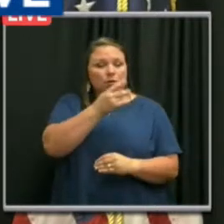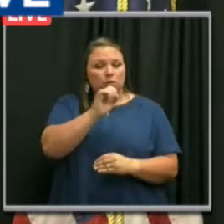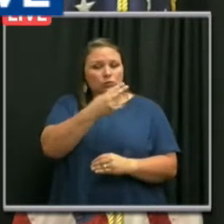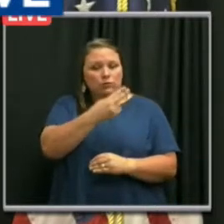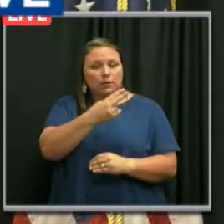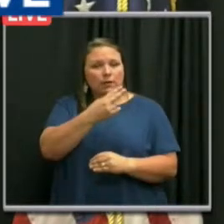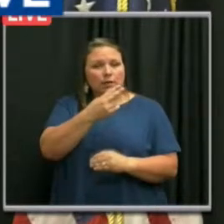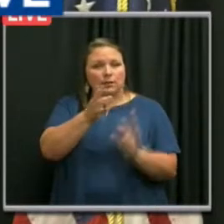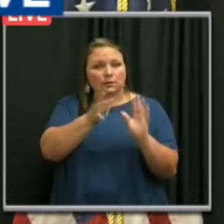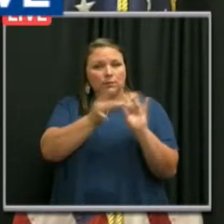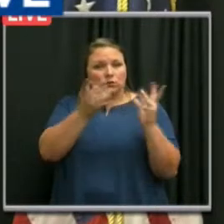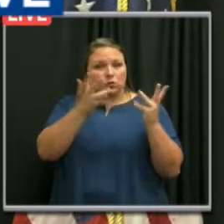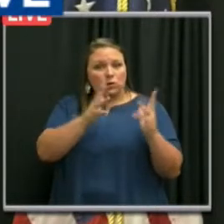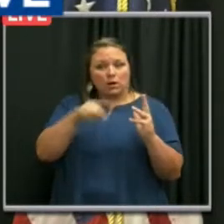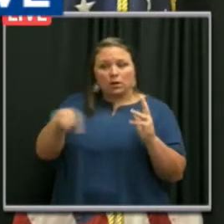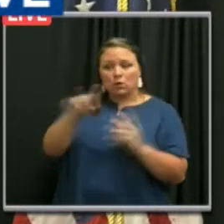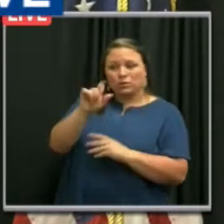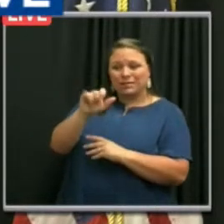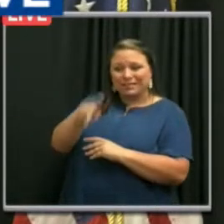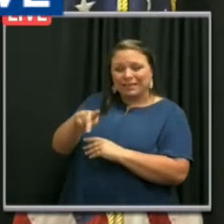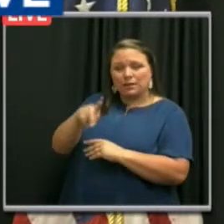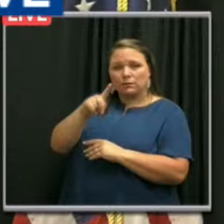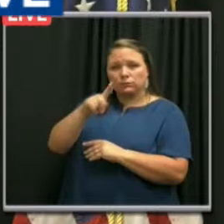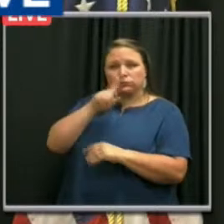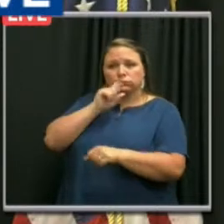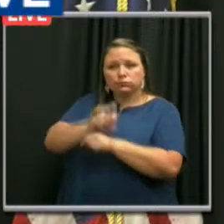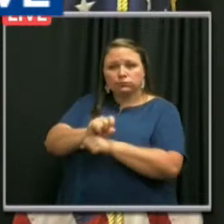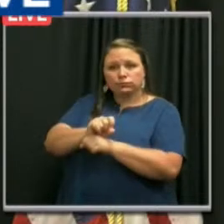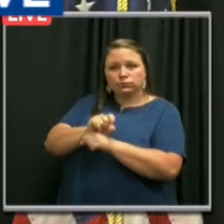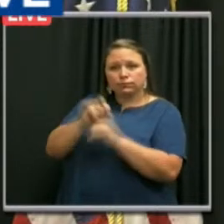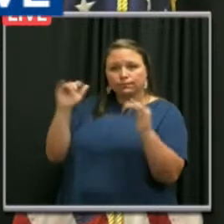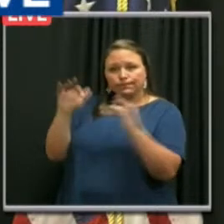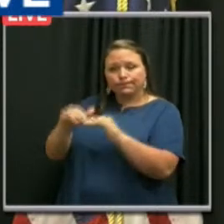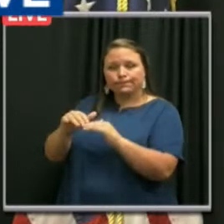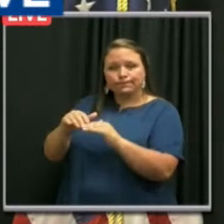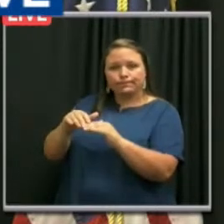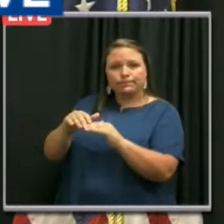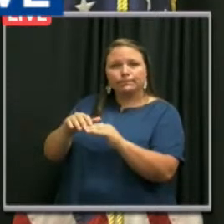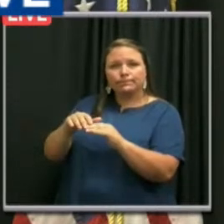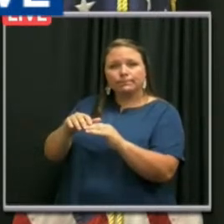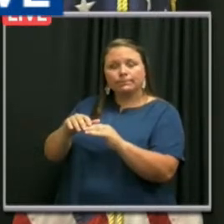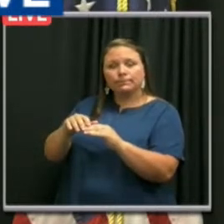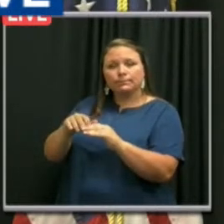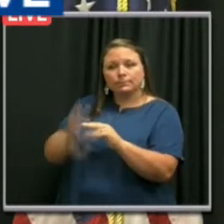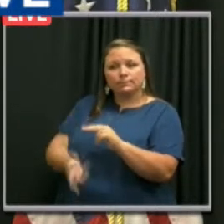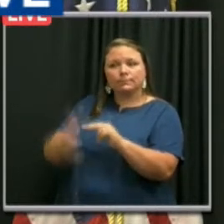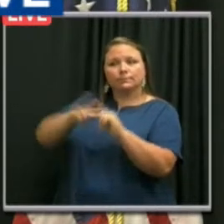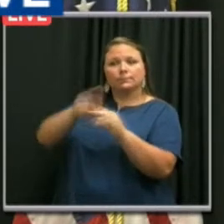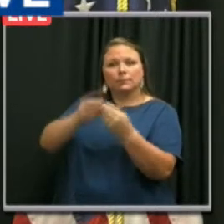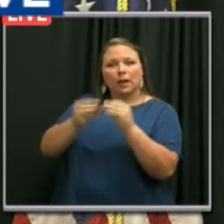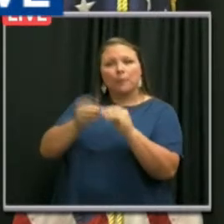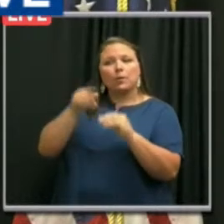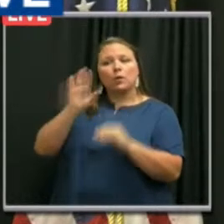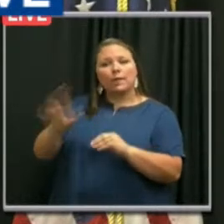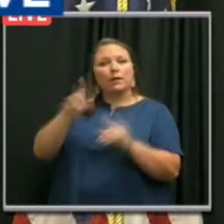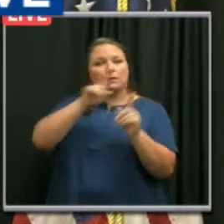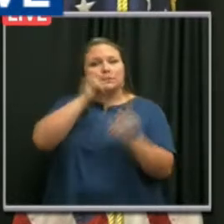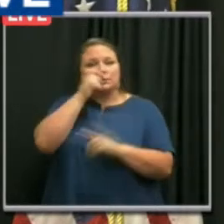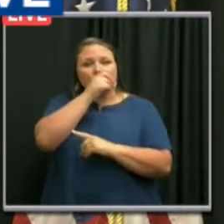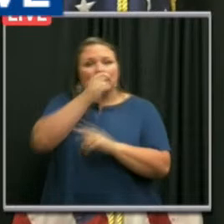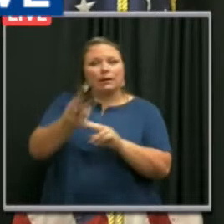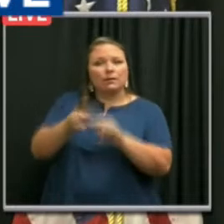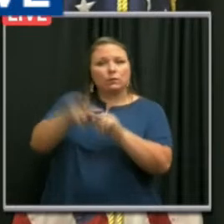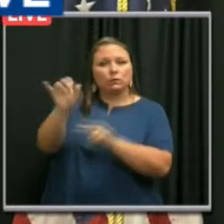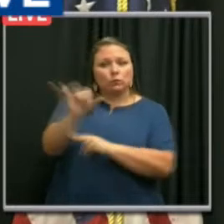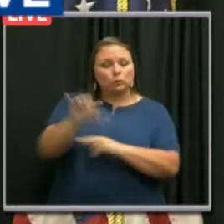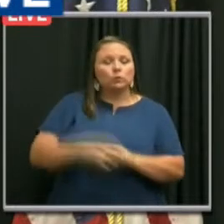large those zip codes that are highly impacted by viruses have also had increased testing, which is good. But I think we need to perhaps